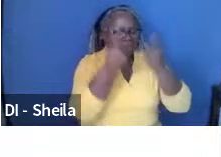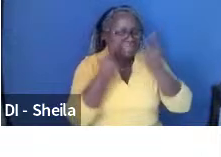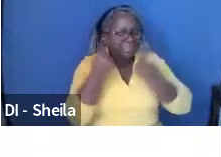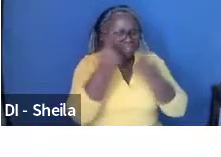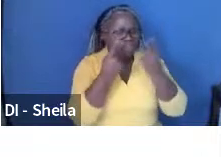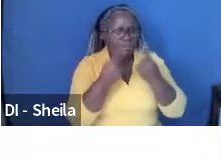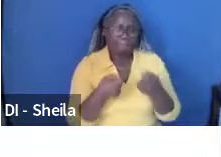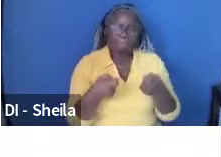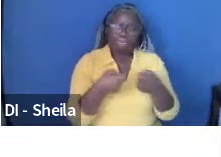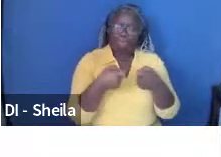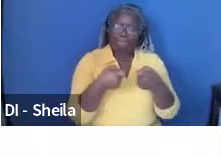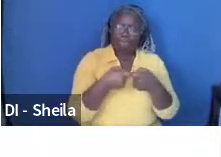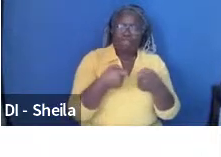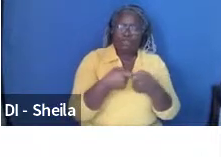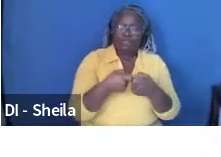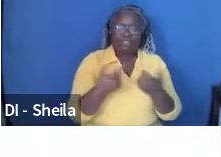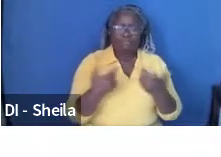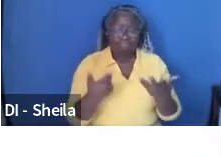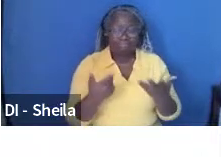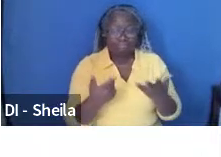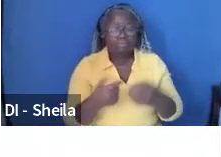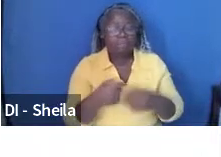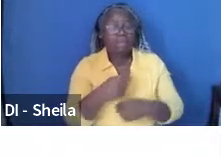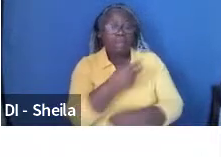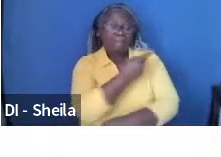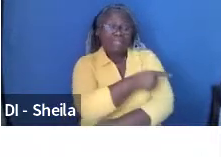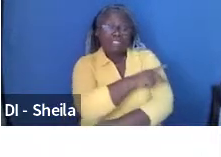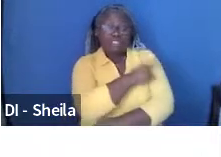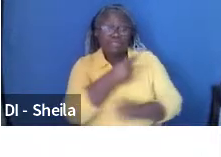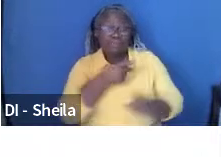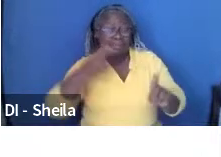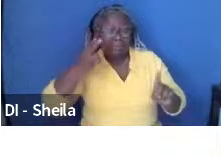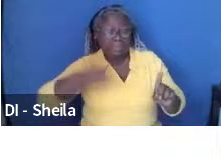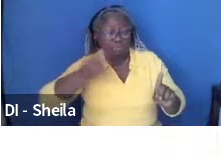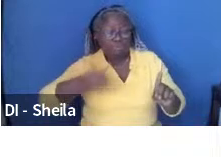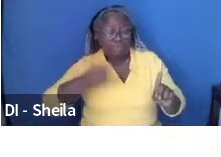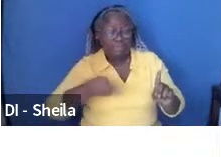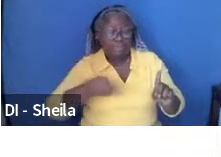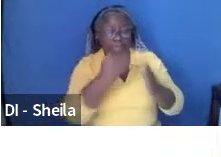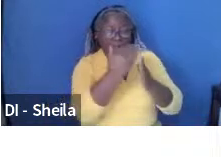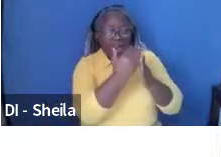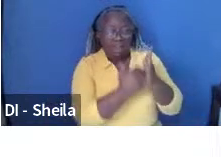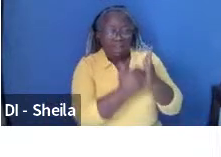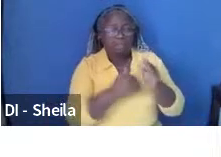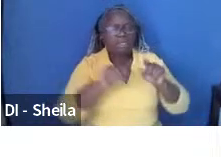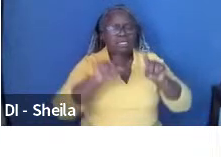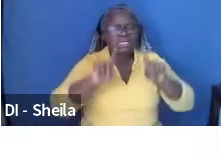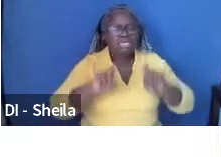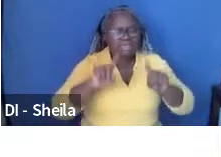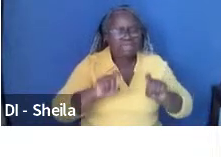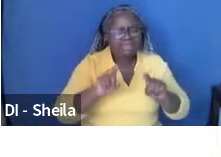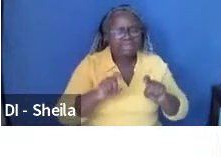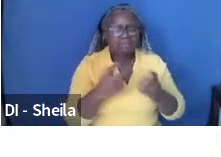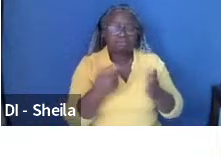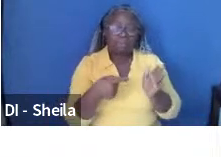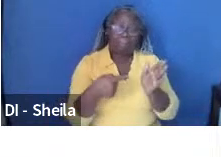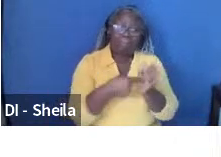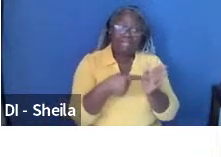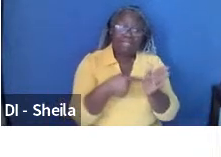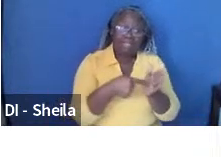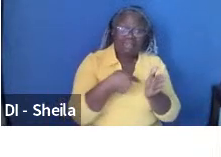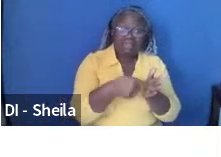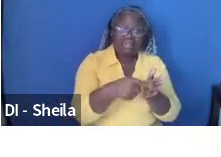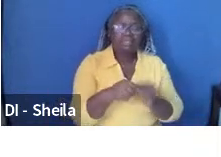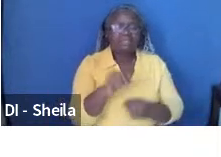include patient history, test results, and billing information. Section 508 also covers intranet